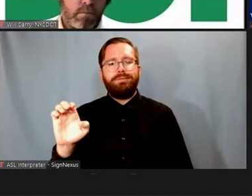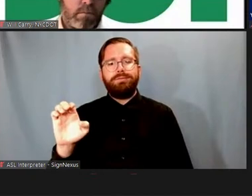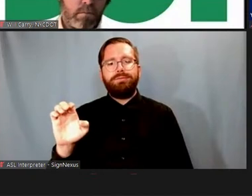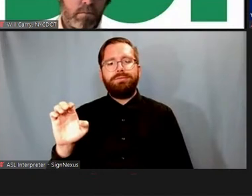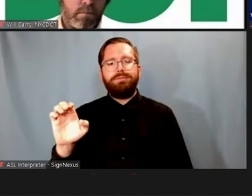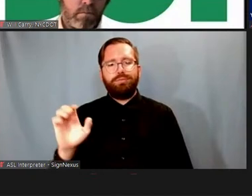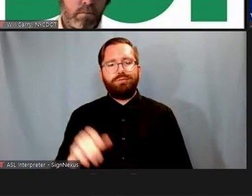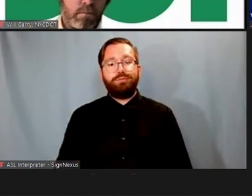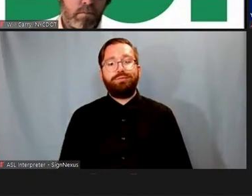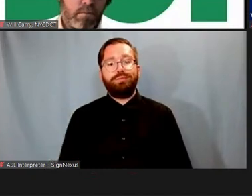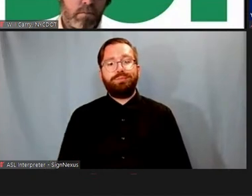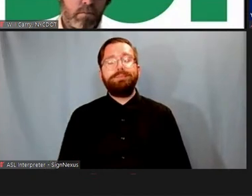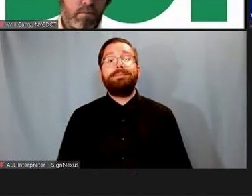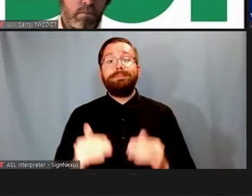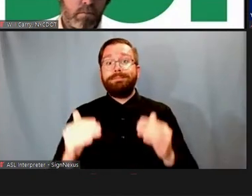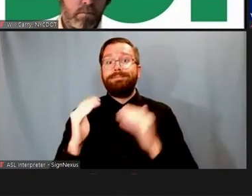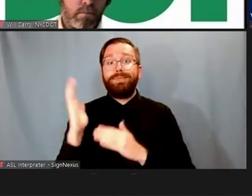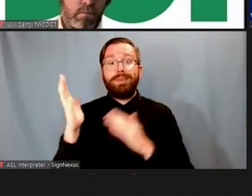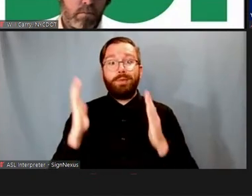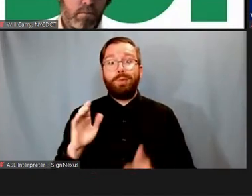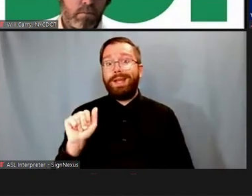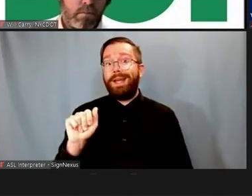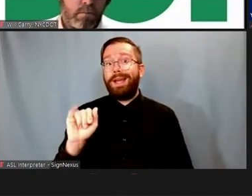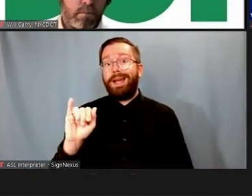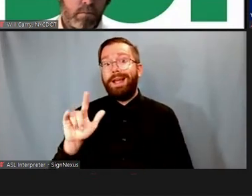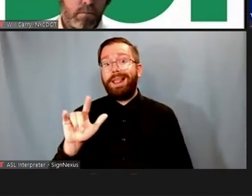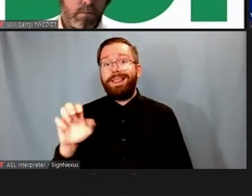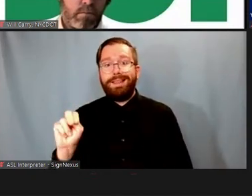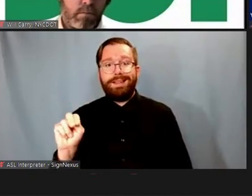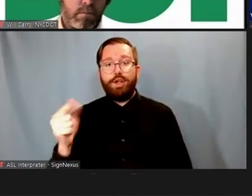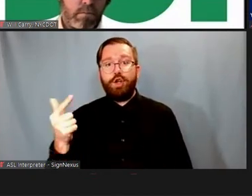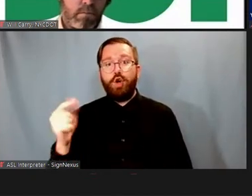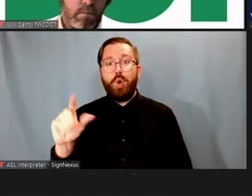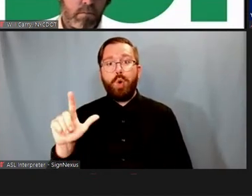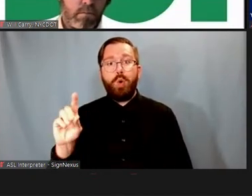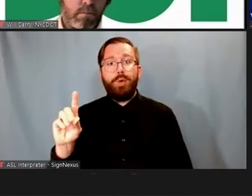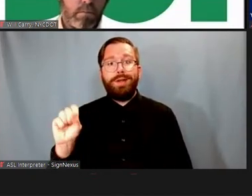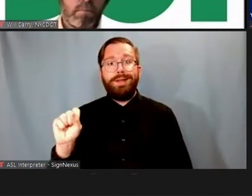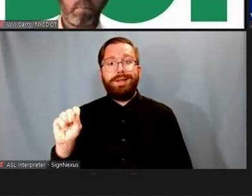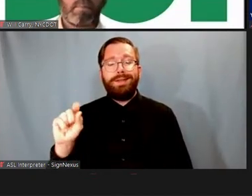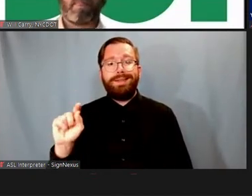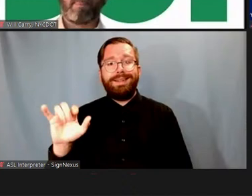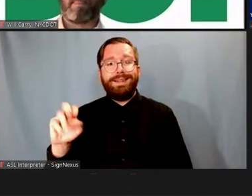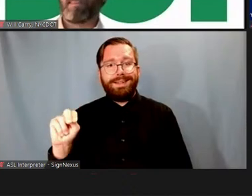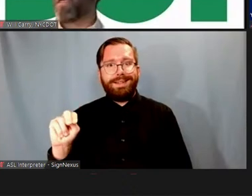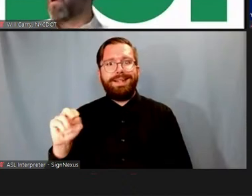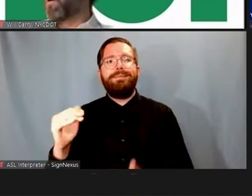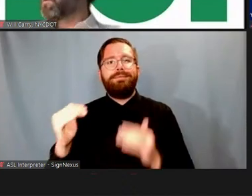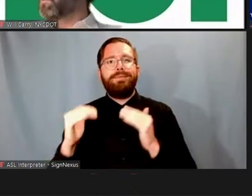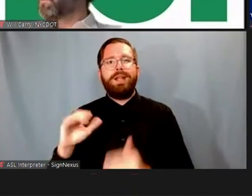our next speaker is alien goldstein followed by christopher gomez